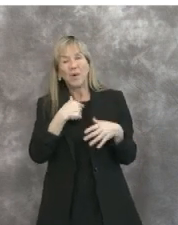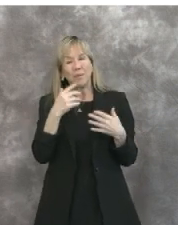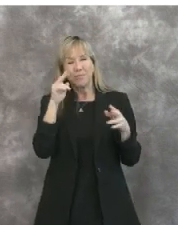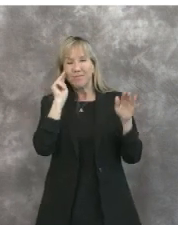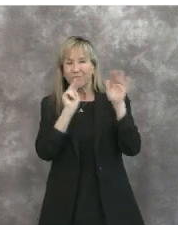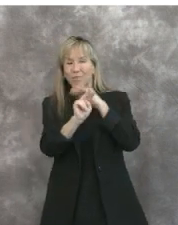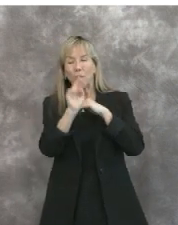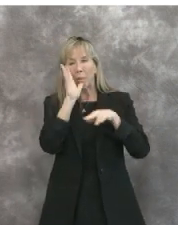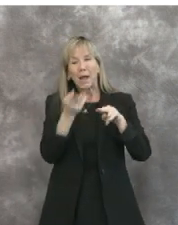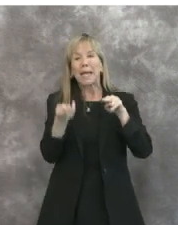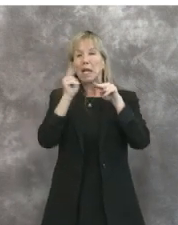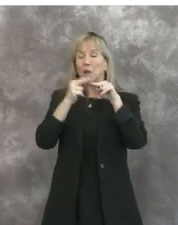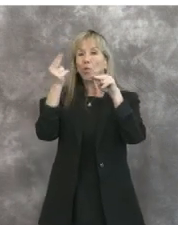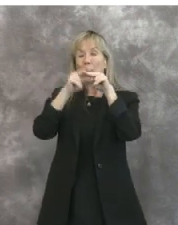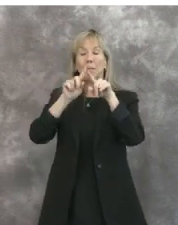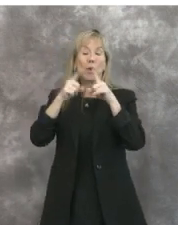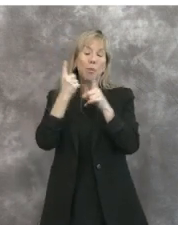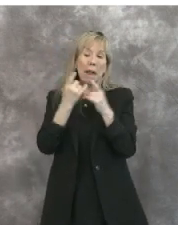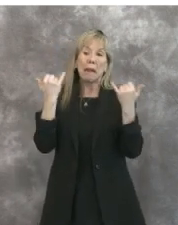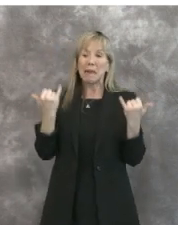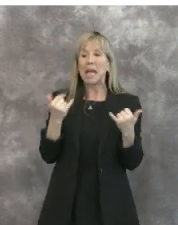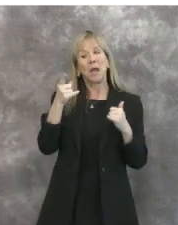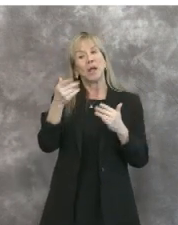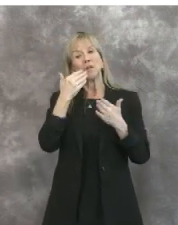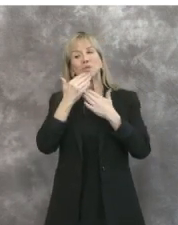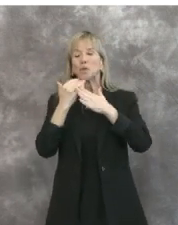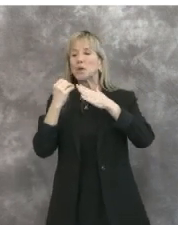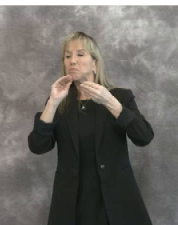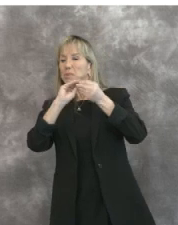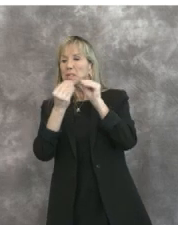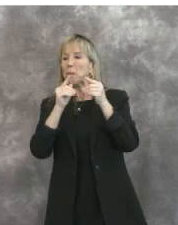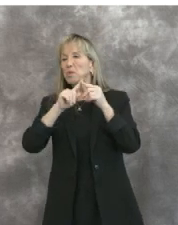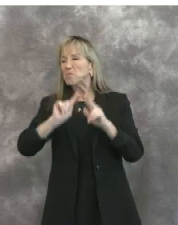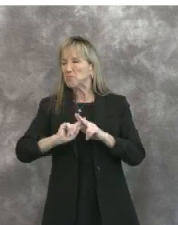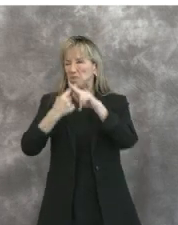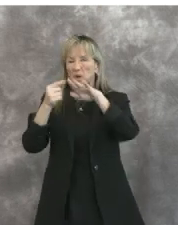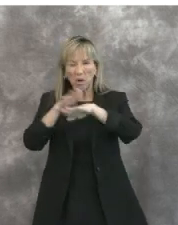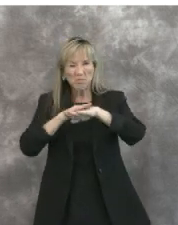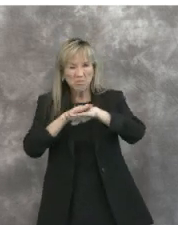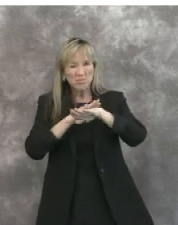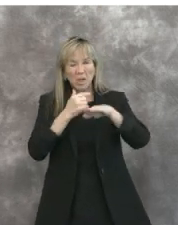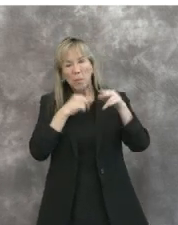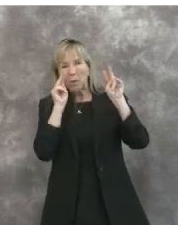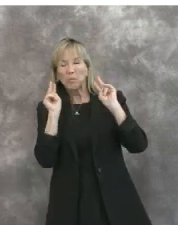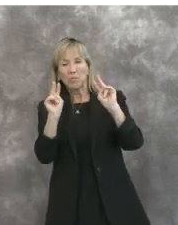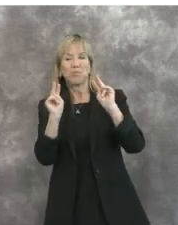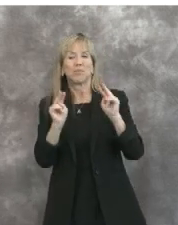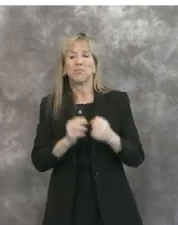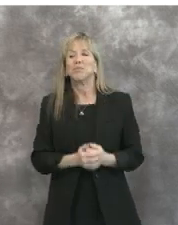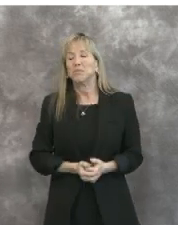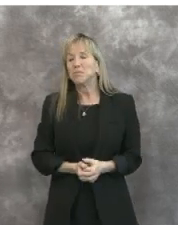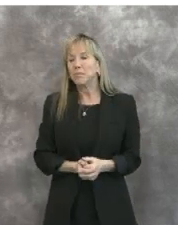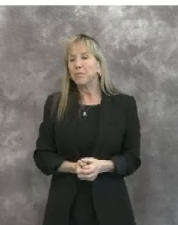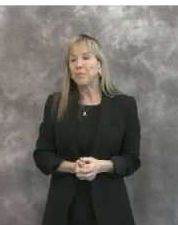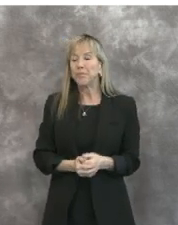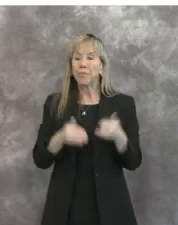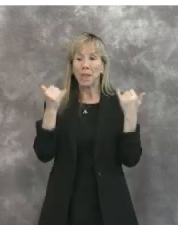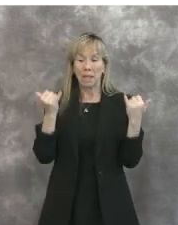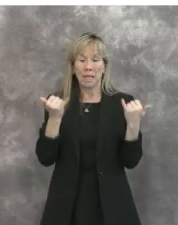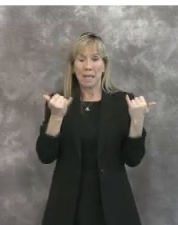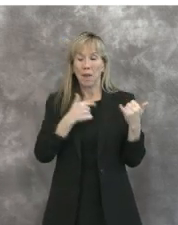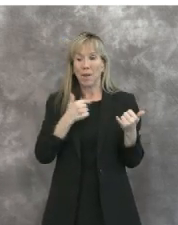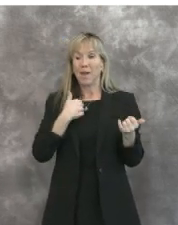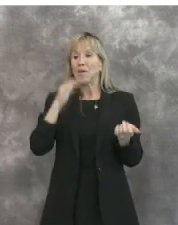increase, but it serves as an organizing principle and something that guides us towards where we want to go. And we now have